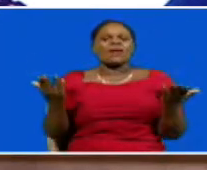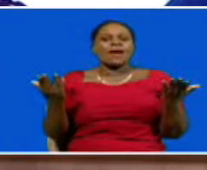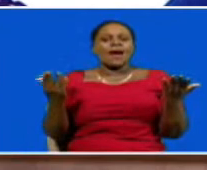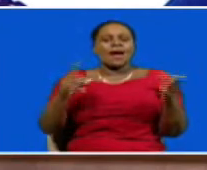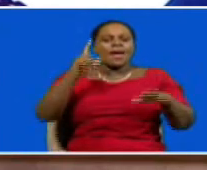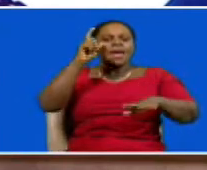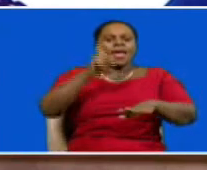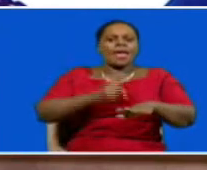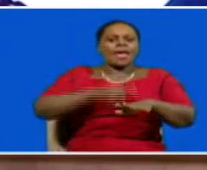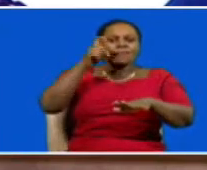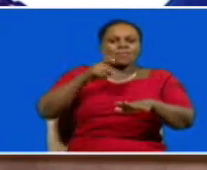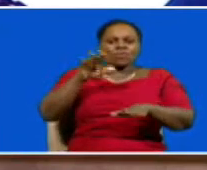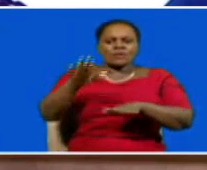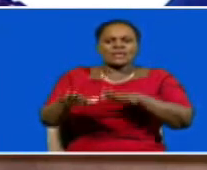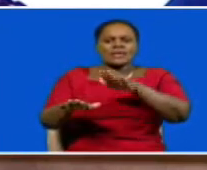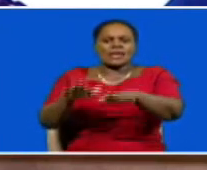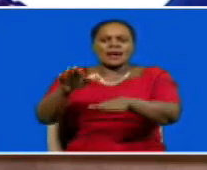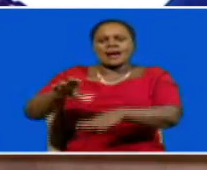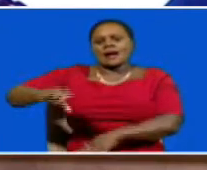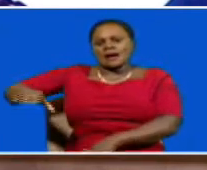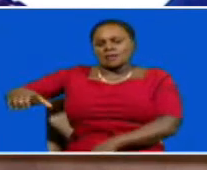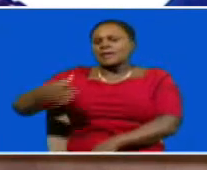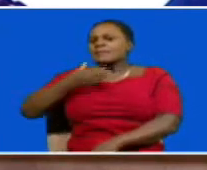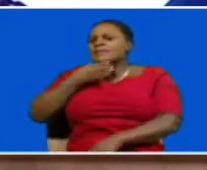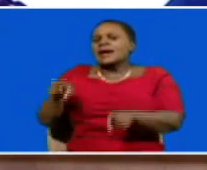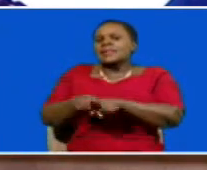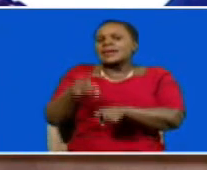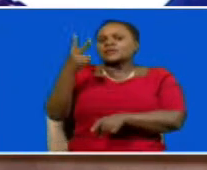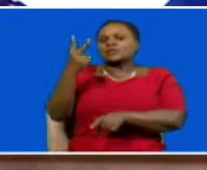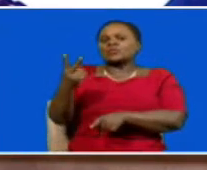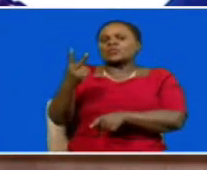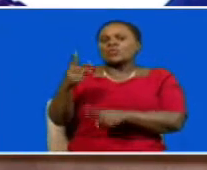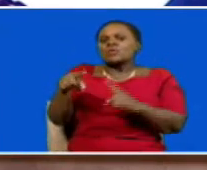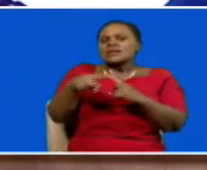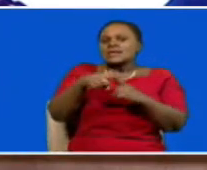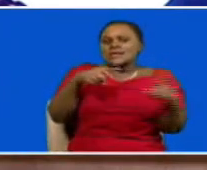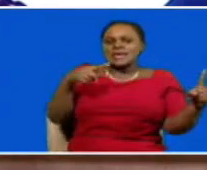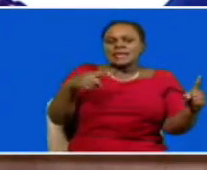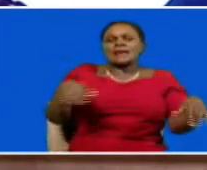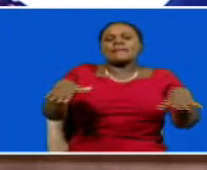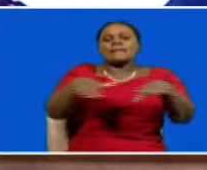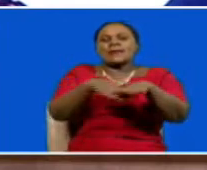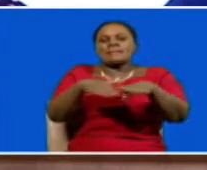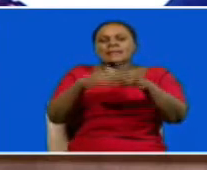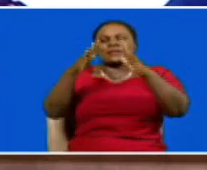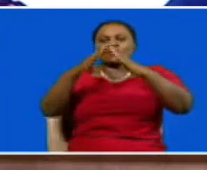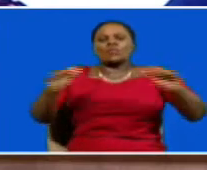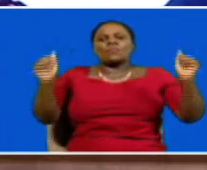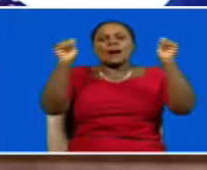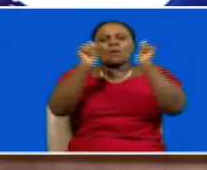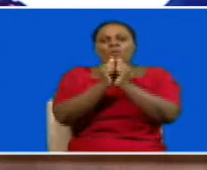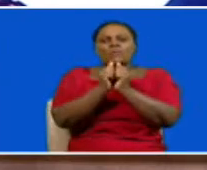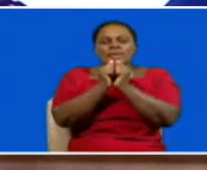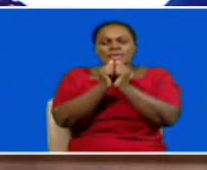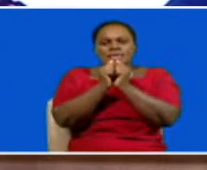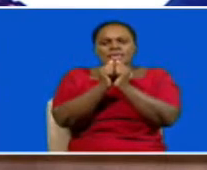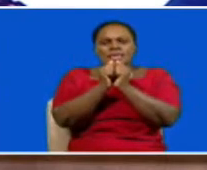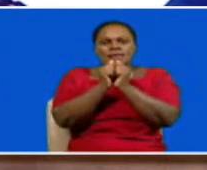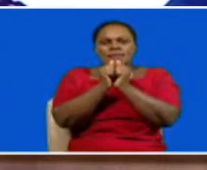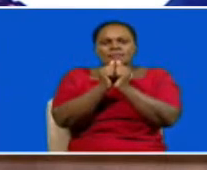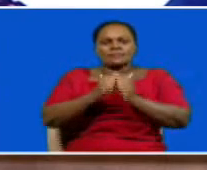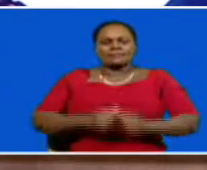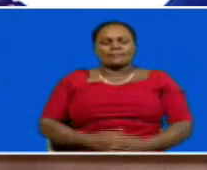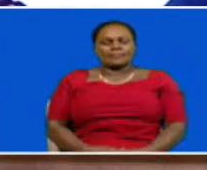of Embu and Kirinyaga counties after two brothers were lynched by members of the Nyumba Kumi in Gategi. Willie